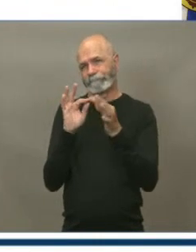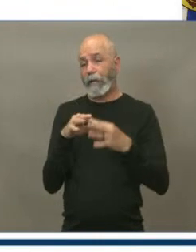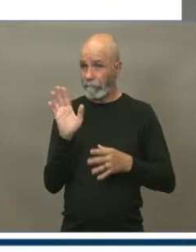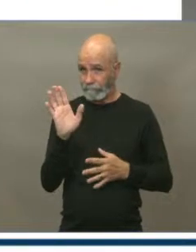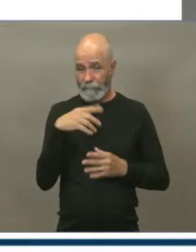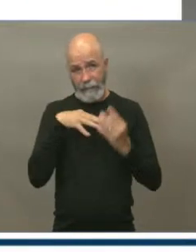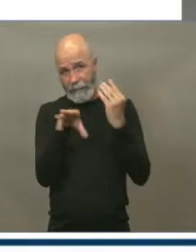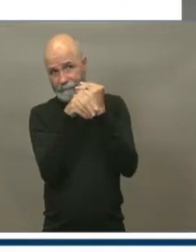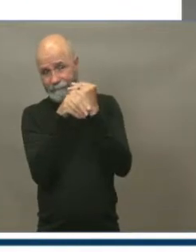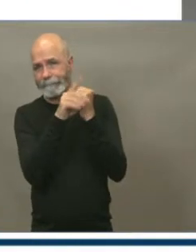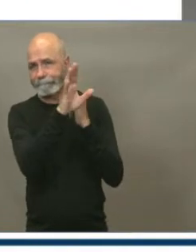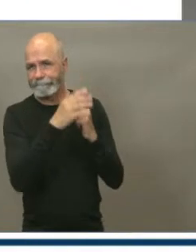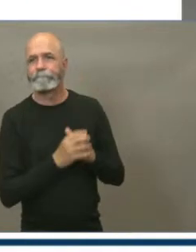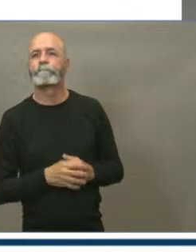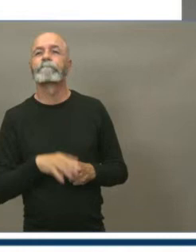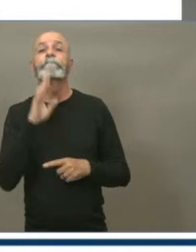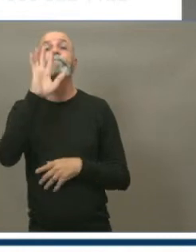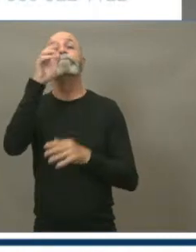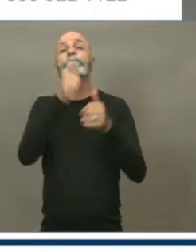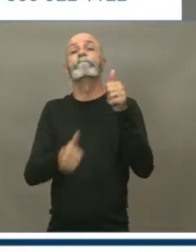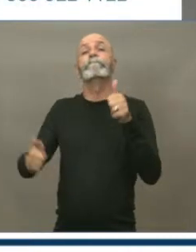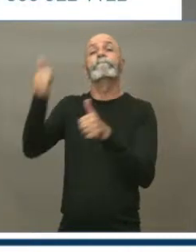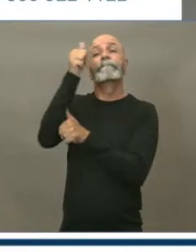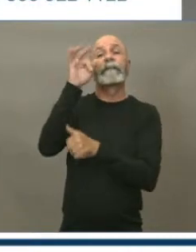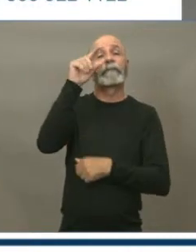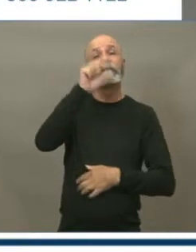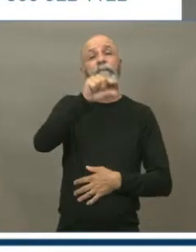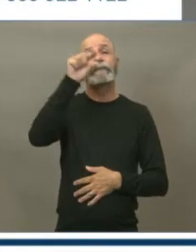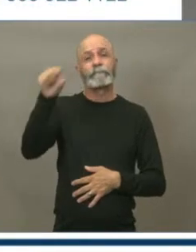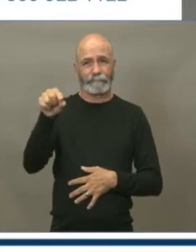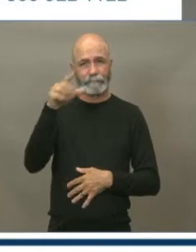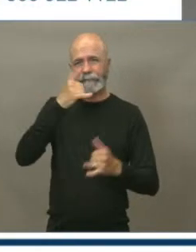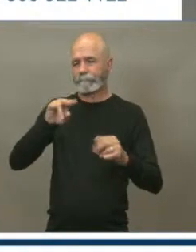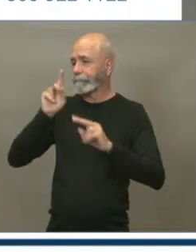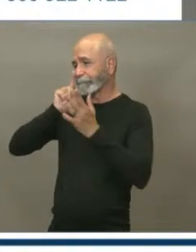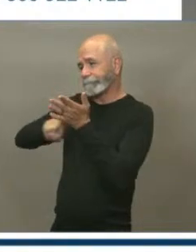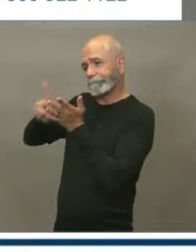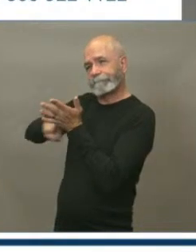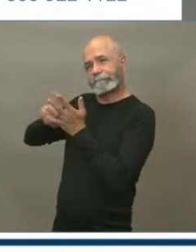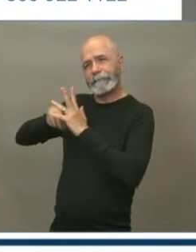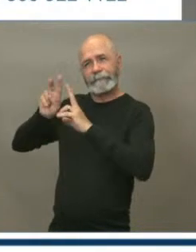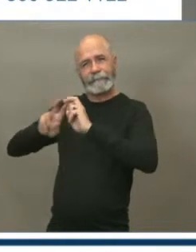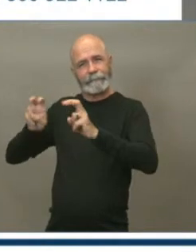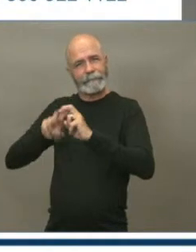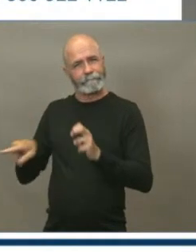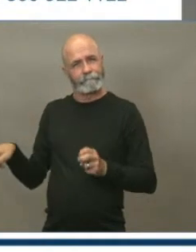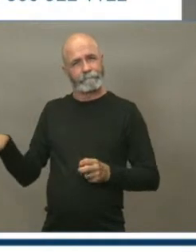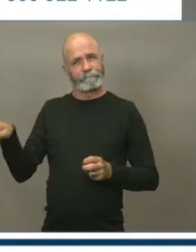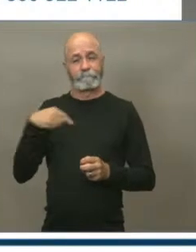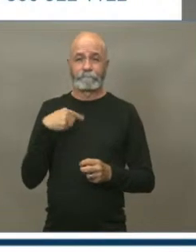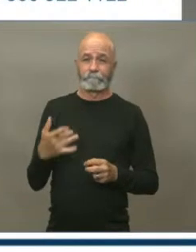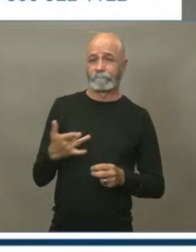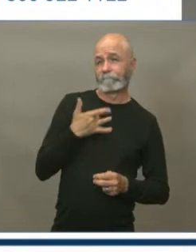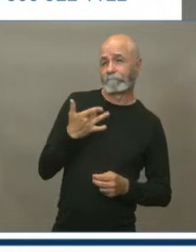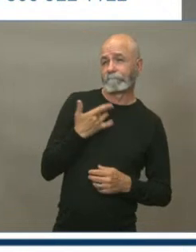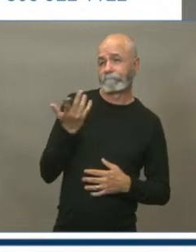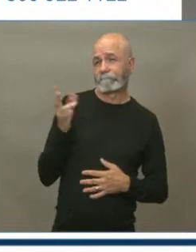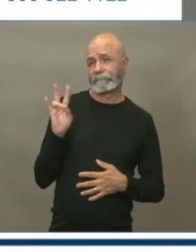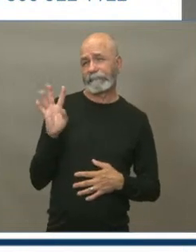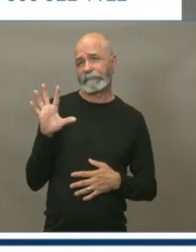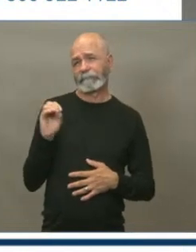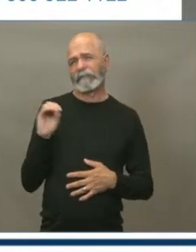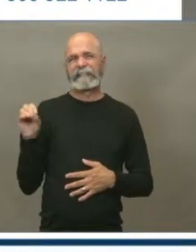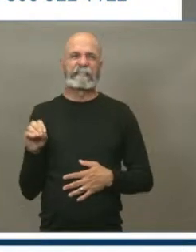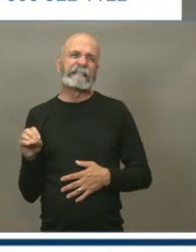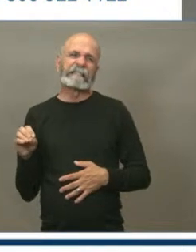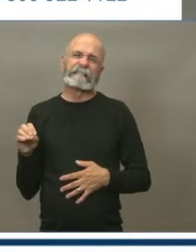take that into consideration with their own local context. I believe the number is not 75% of eligible, but that's 75% of the